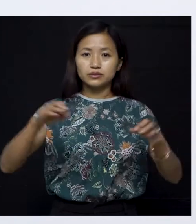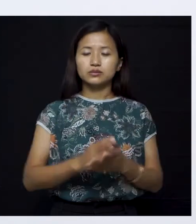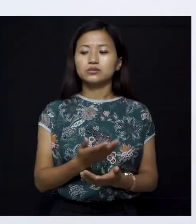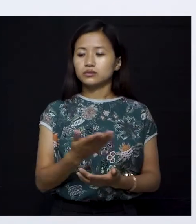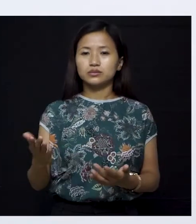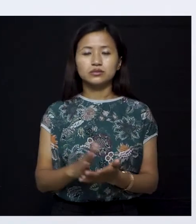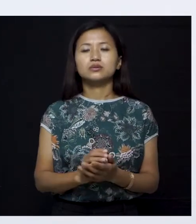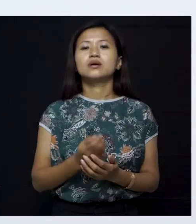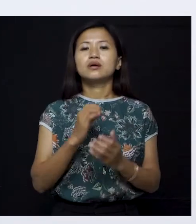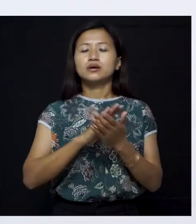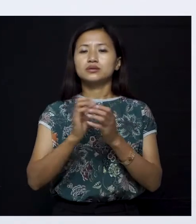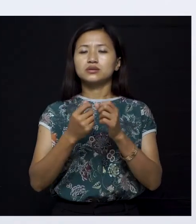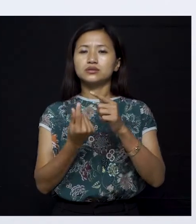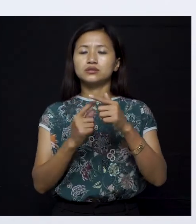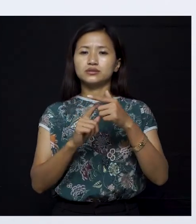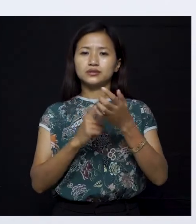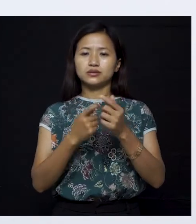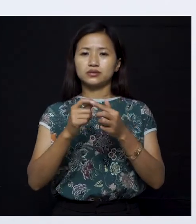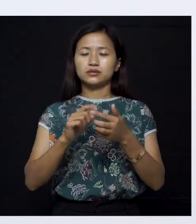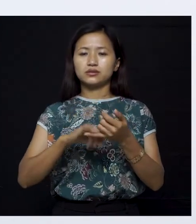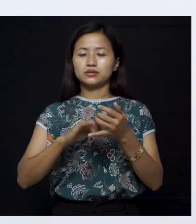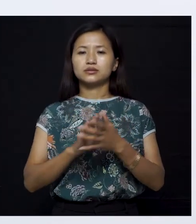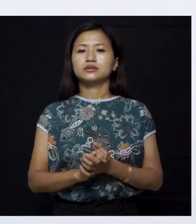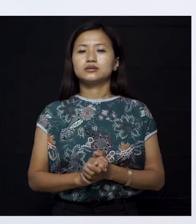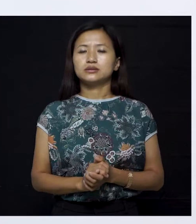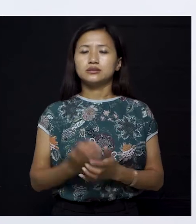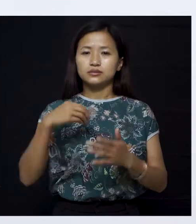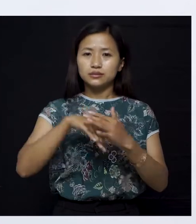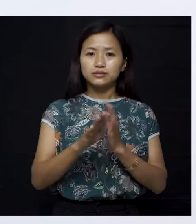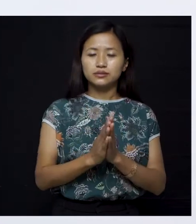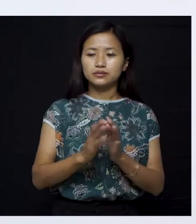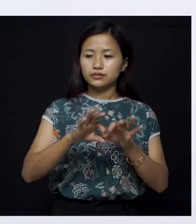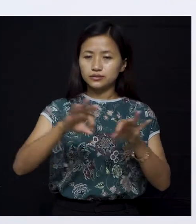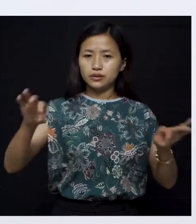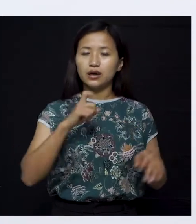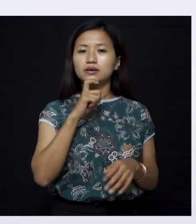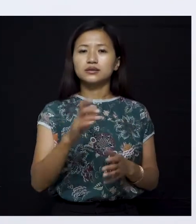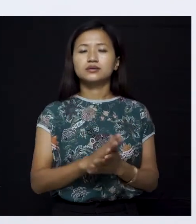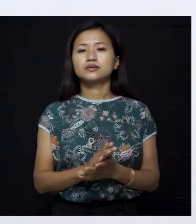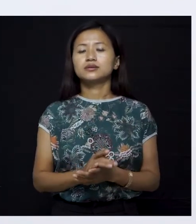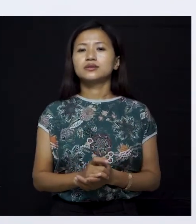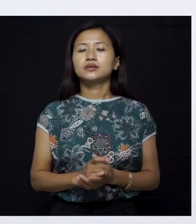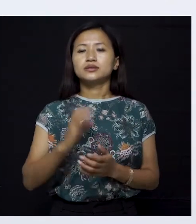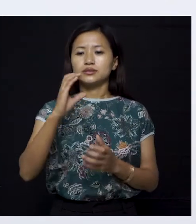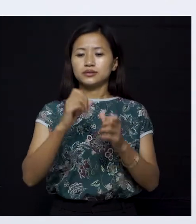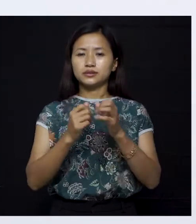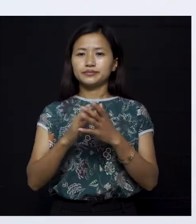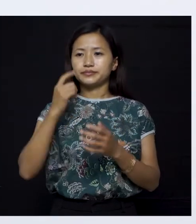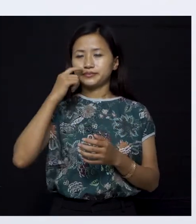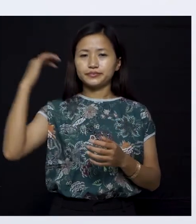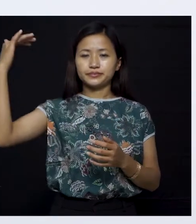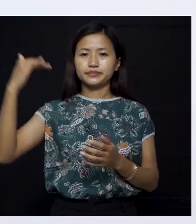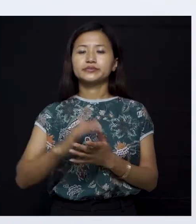as a halter, okay? He came in and took the rope, and he was asking for the rope, and Kathleen said that she hung it by